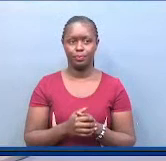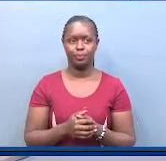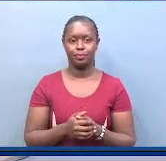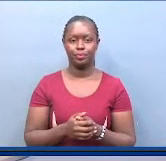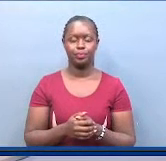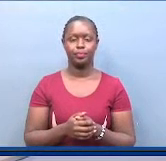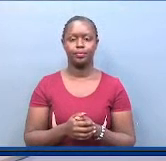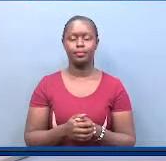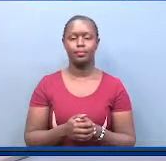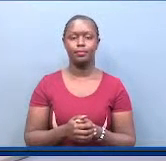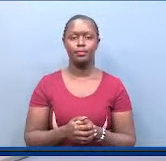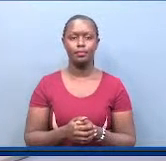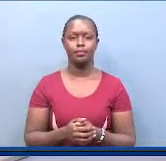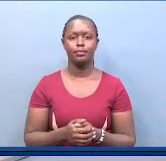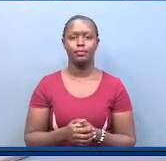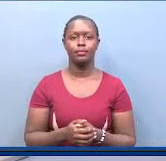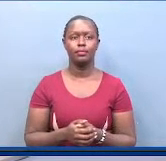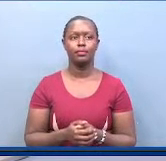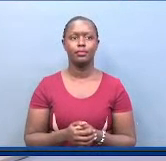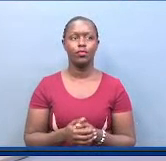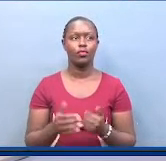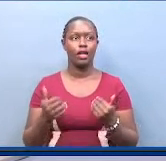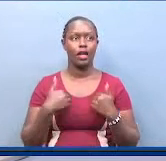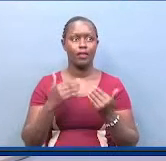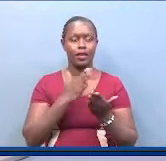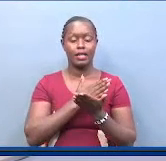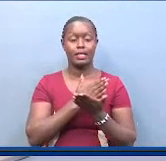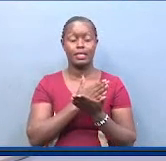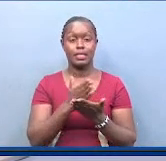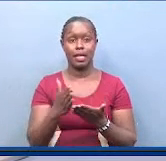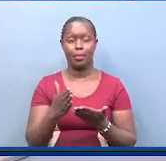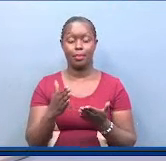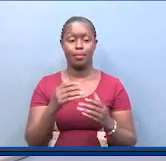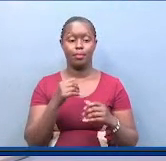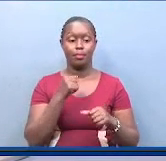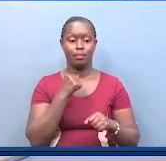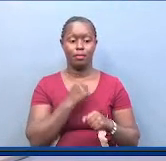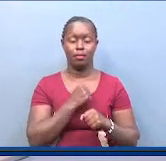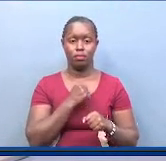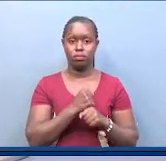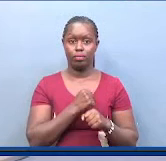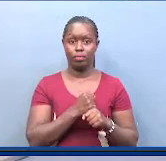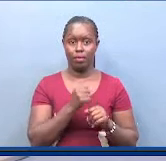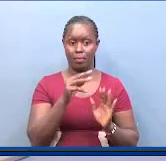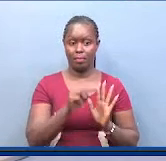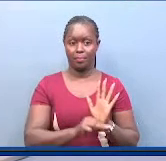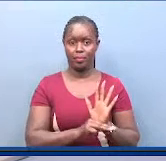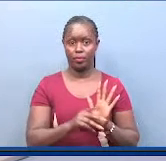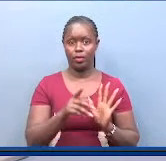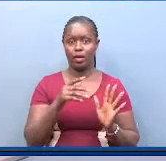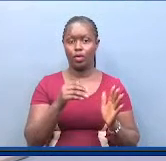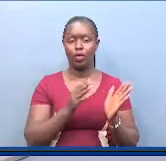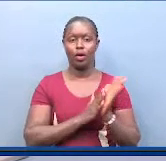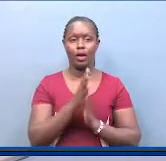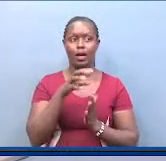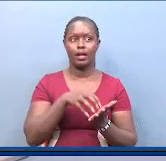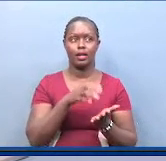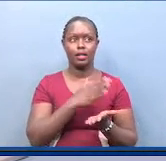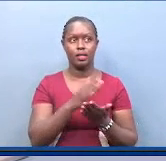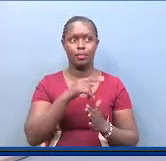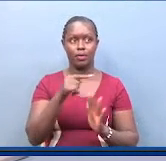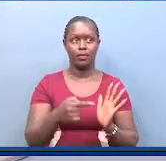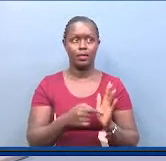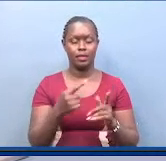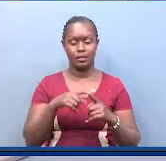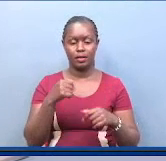ahead. There are some of our colleagues who are candidates today, who some of these opinion polls have approached